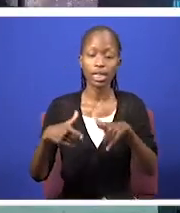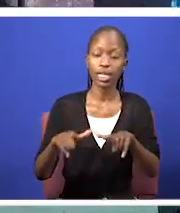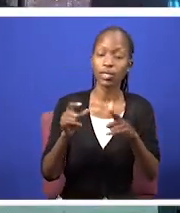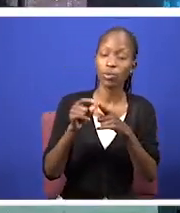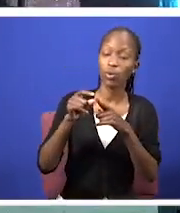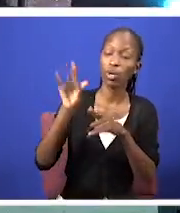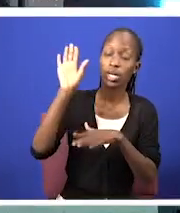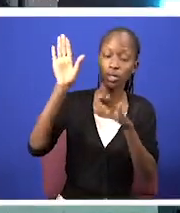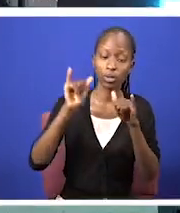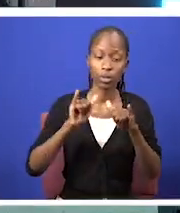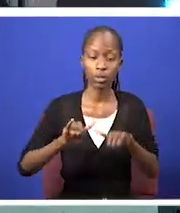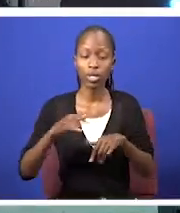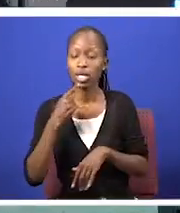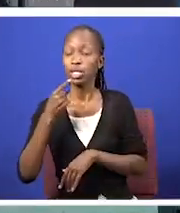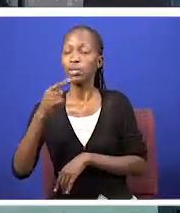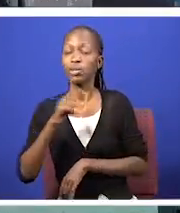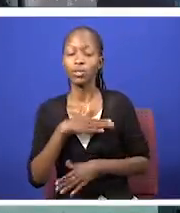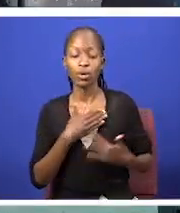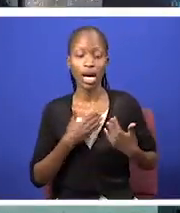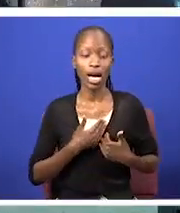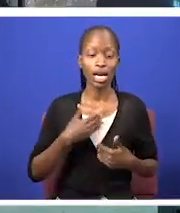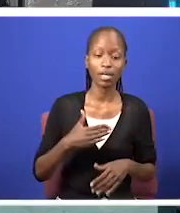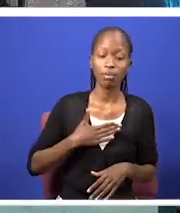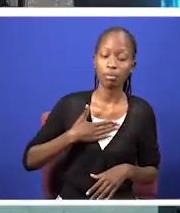abide. Say, speak to my heart, Lord. Hey,